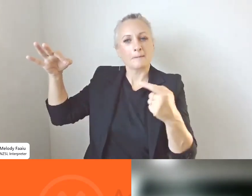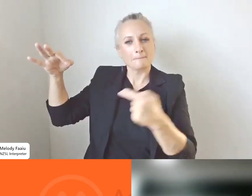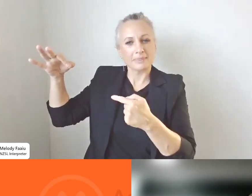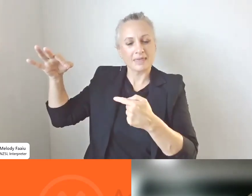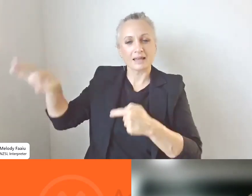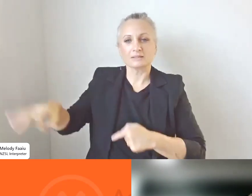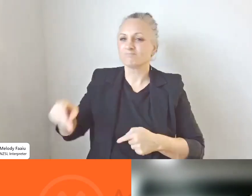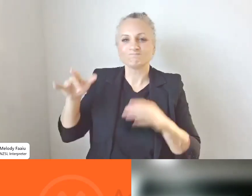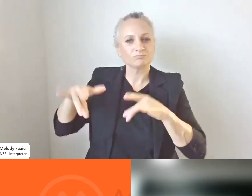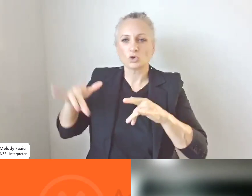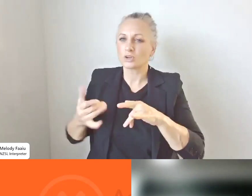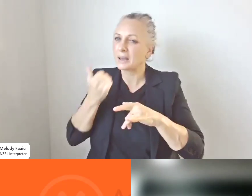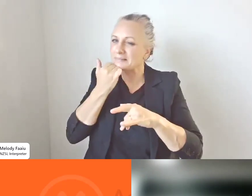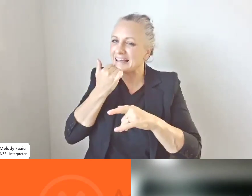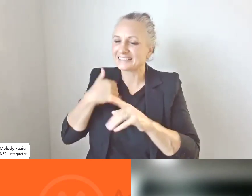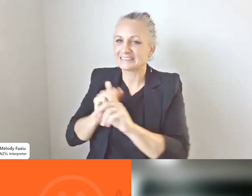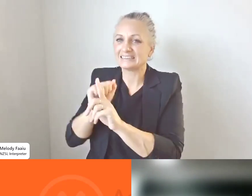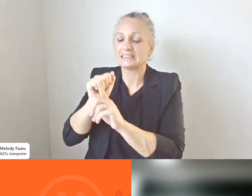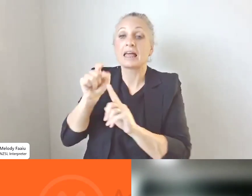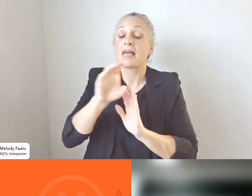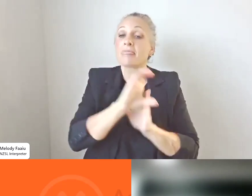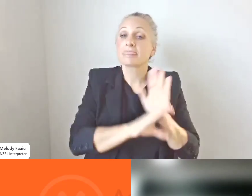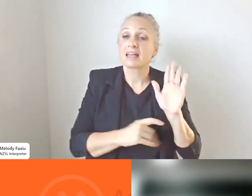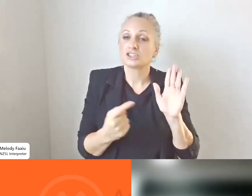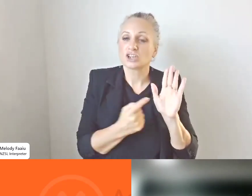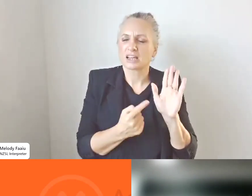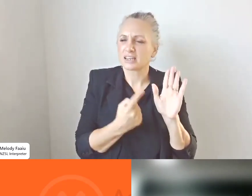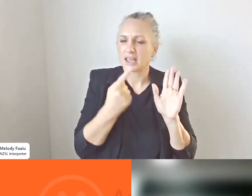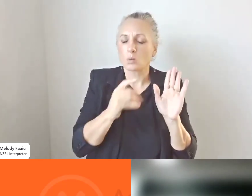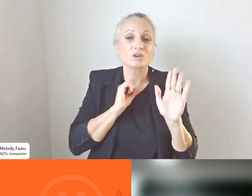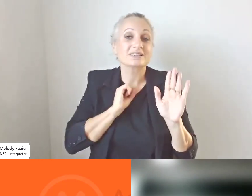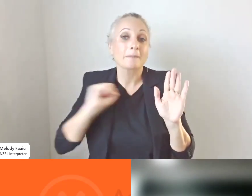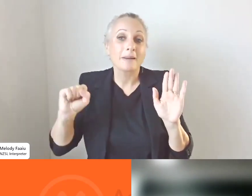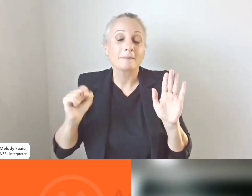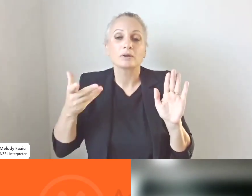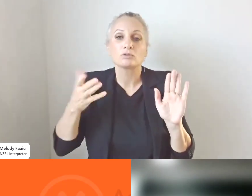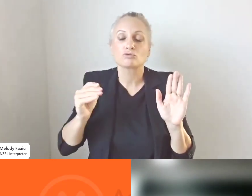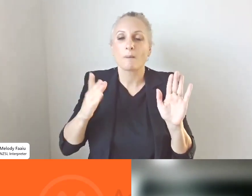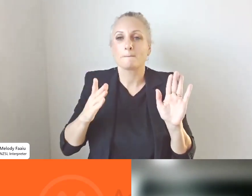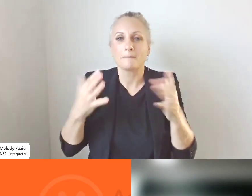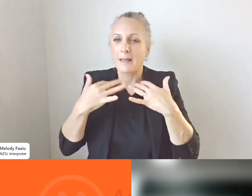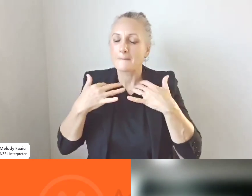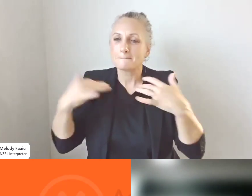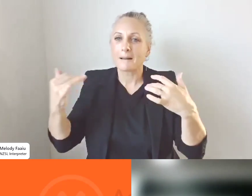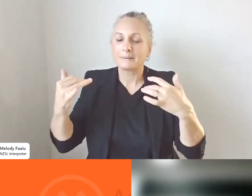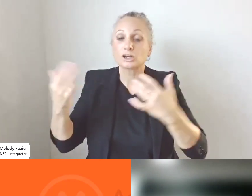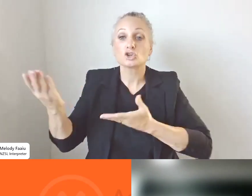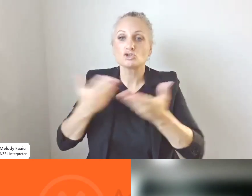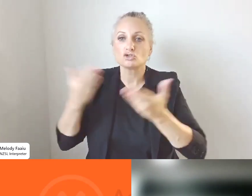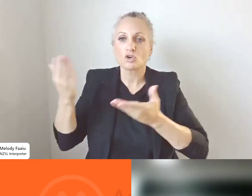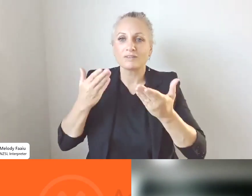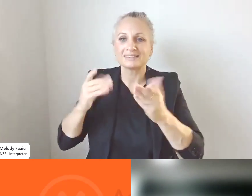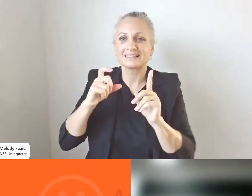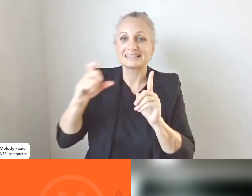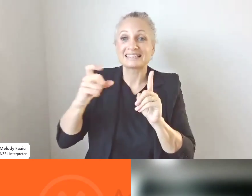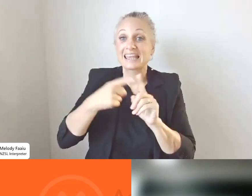those who don't know about that charter, it was a commitment made by public service chief executives